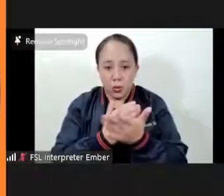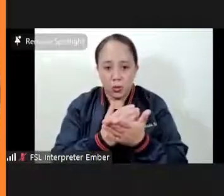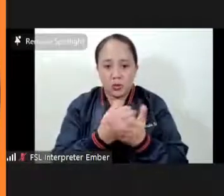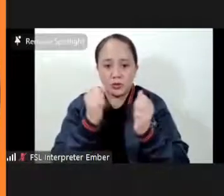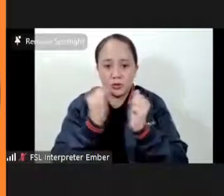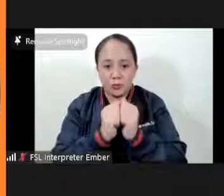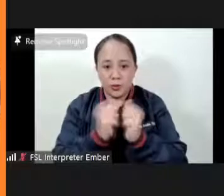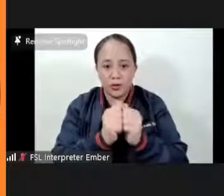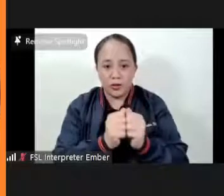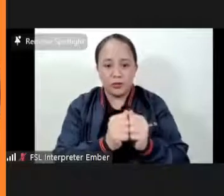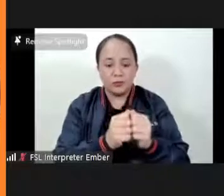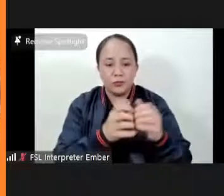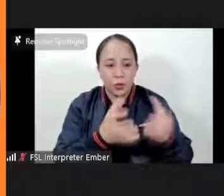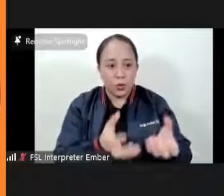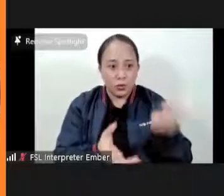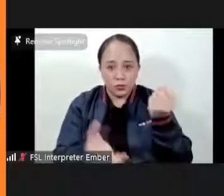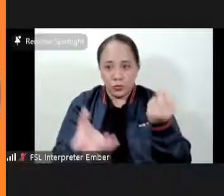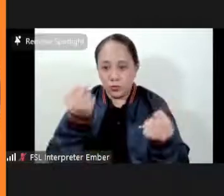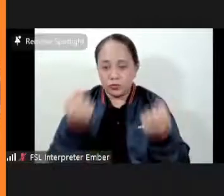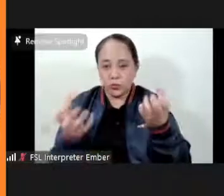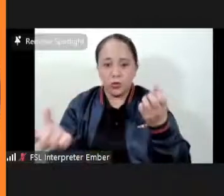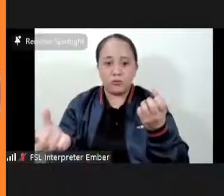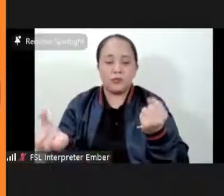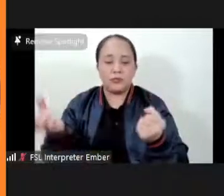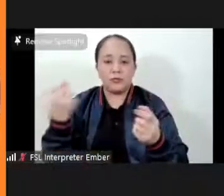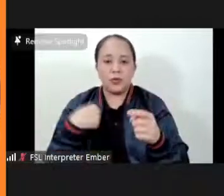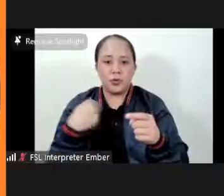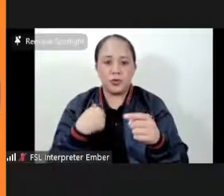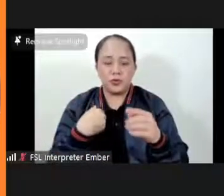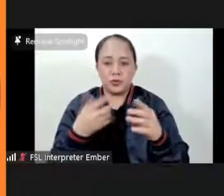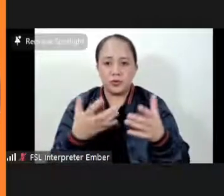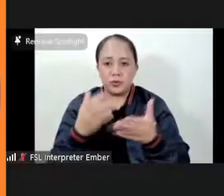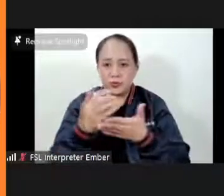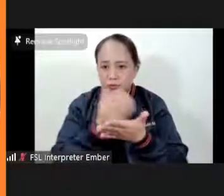can run on its own through the course site.